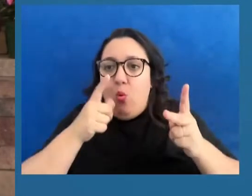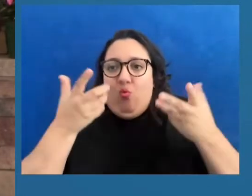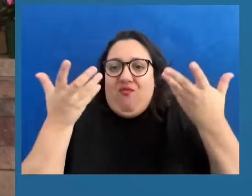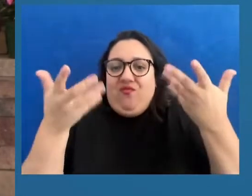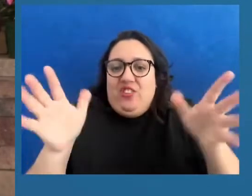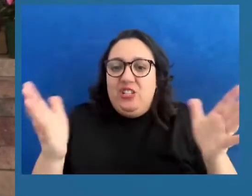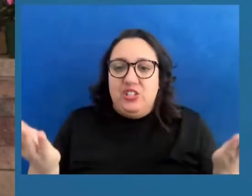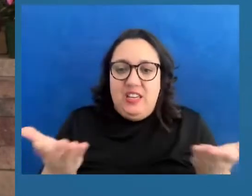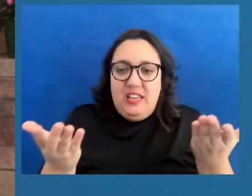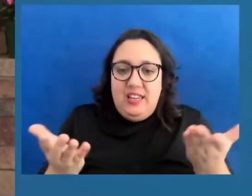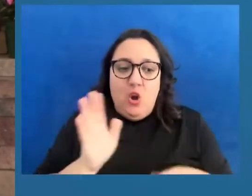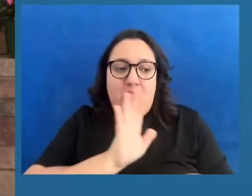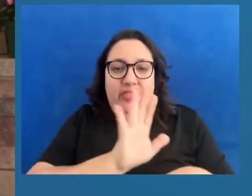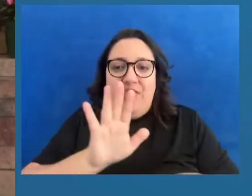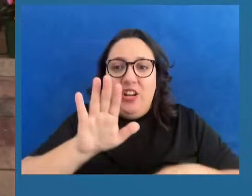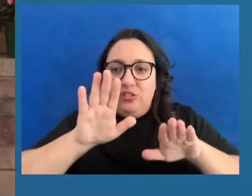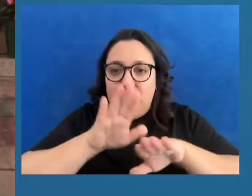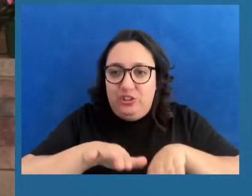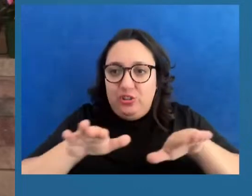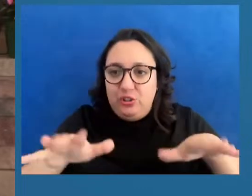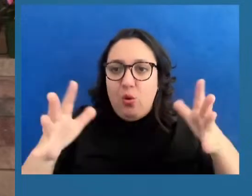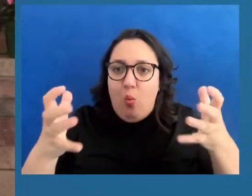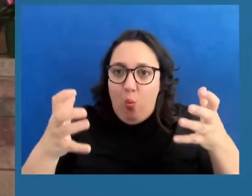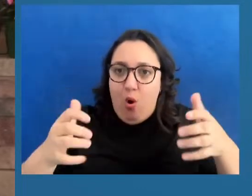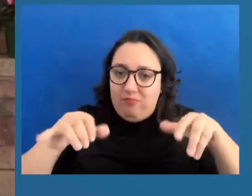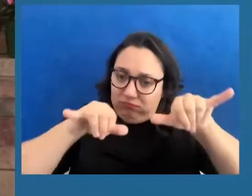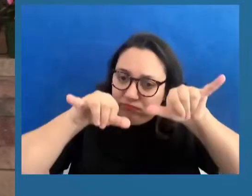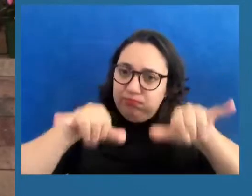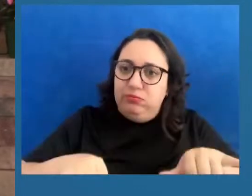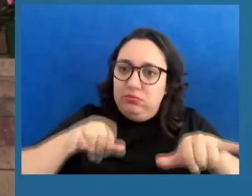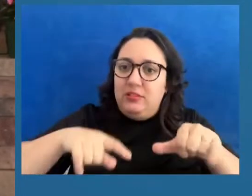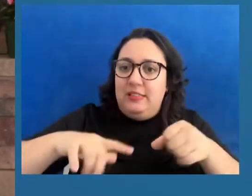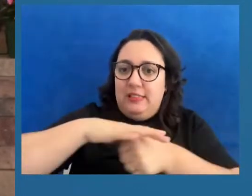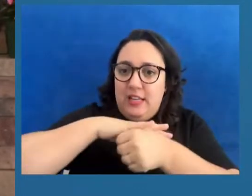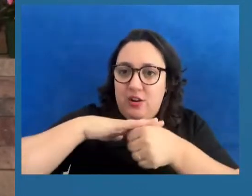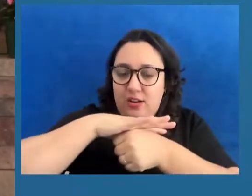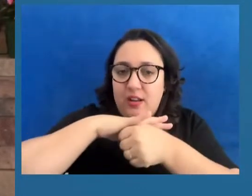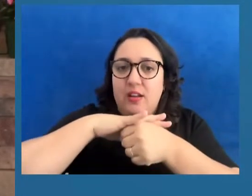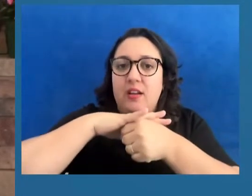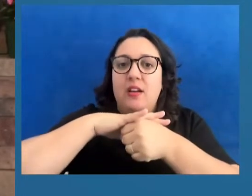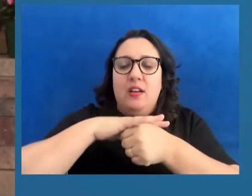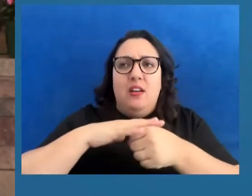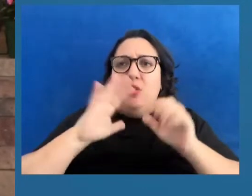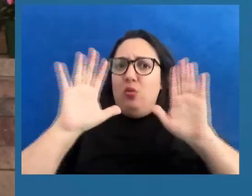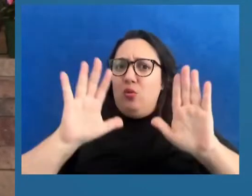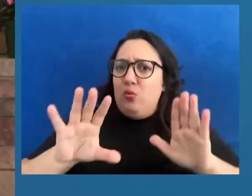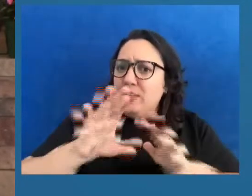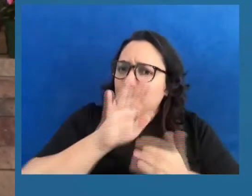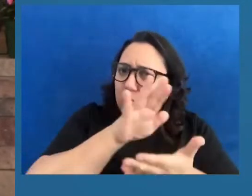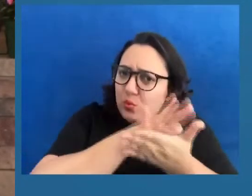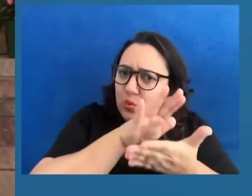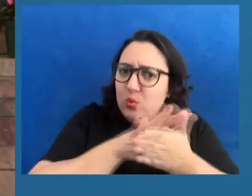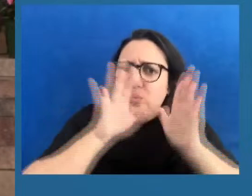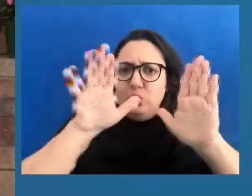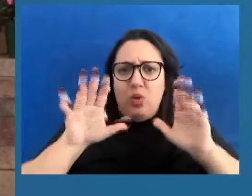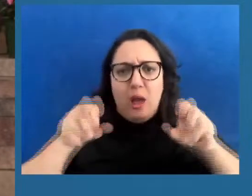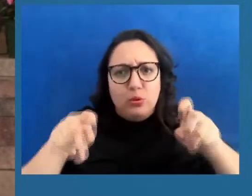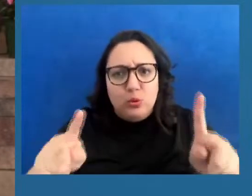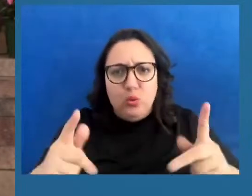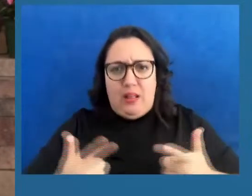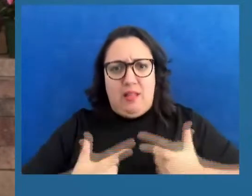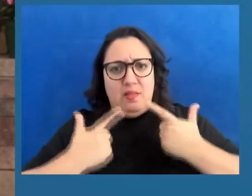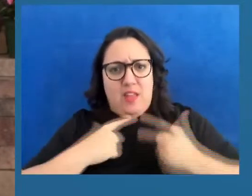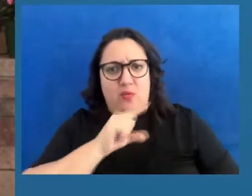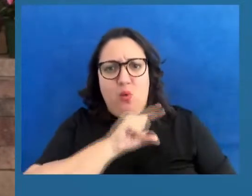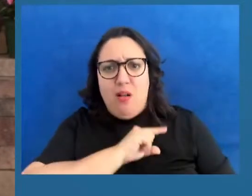those children want to live in the same neighborhood. We've got great schools, great opportunities, great quality of life. But too many times the families